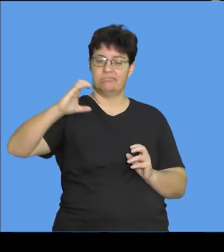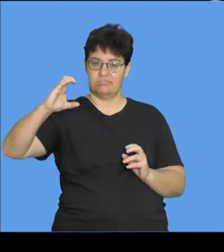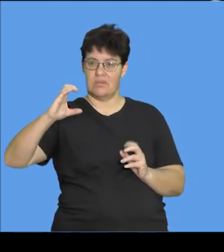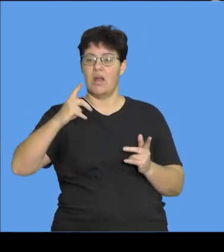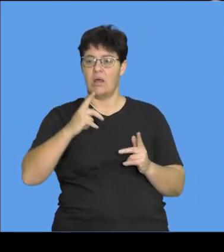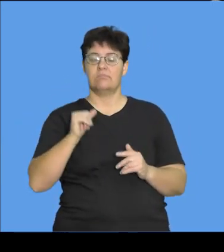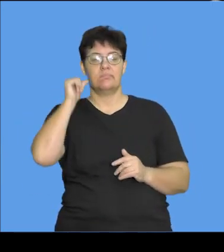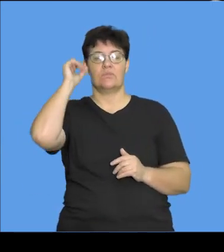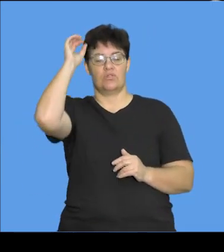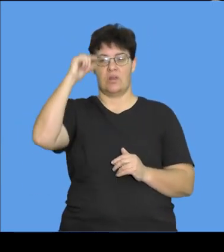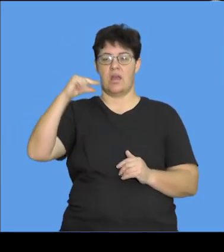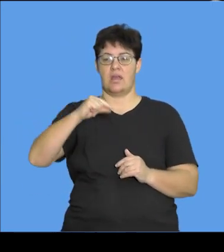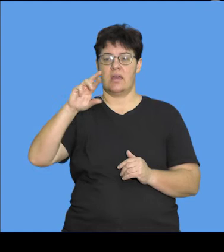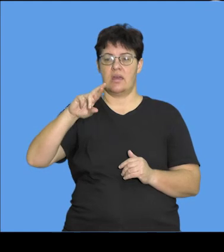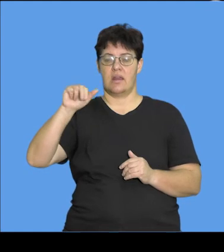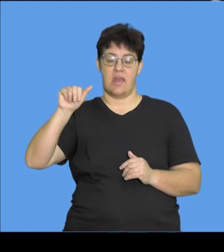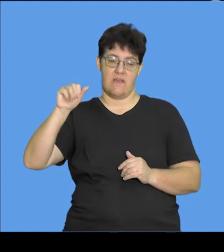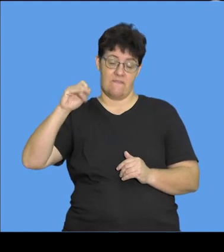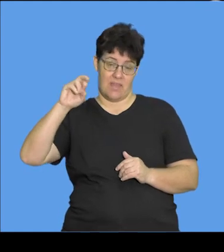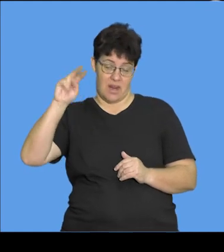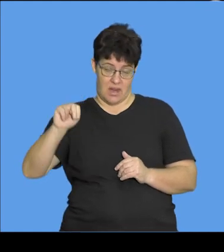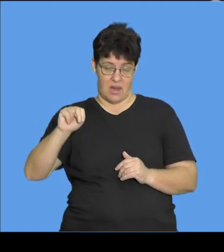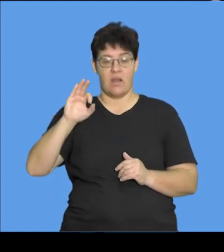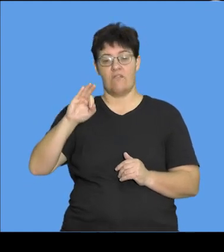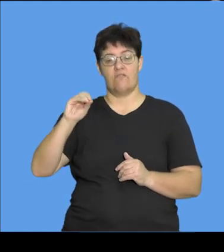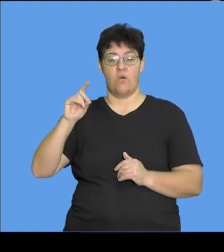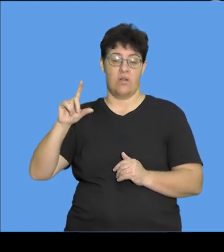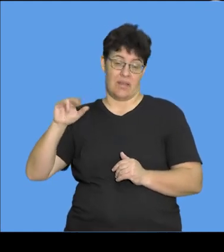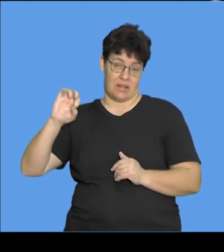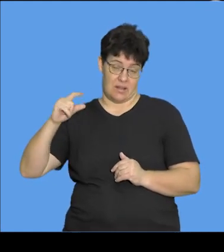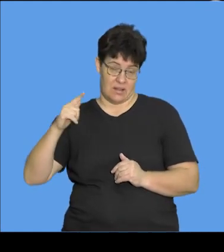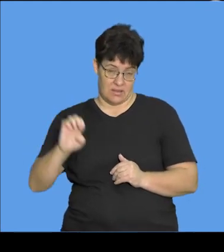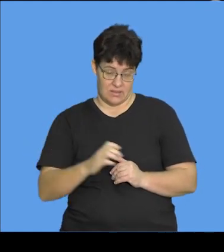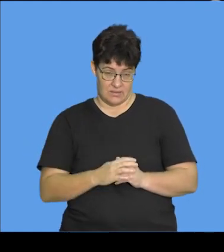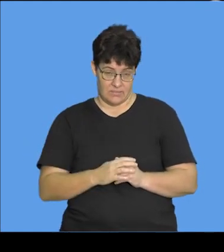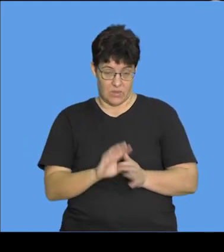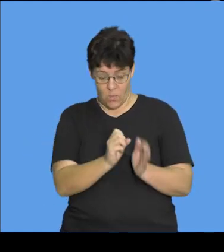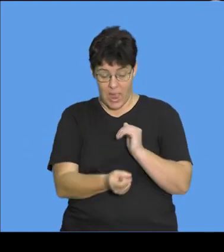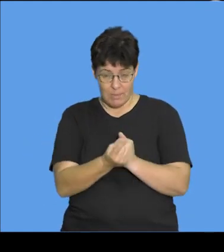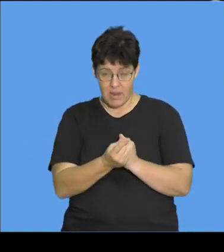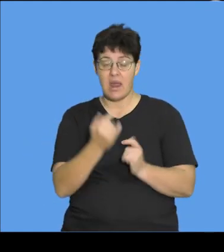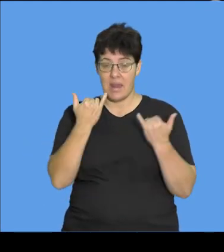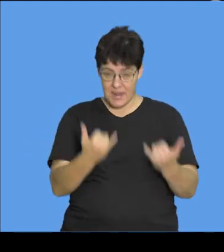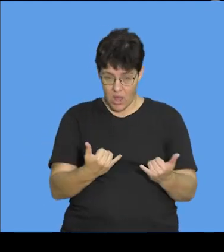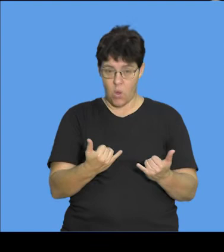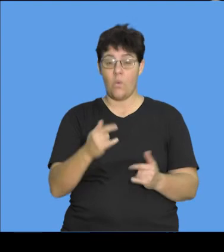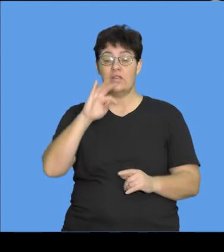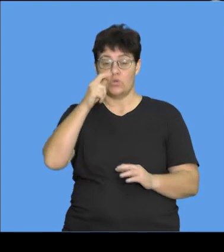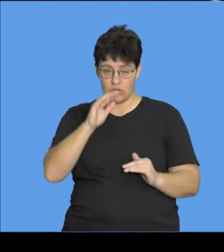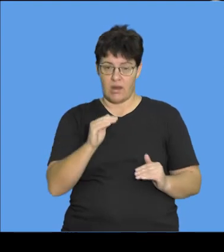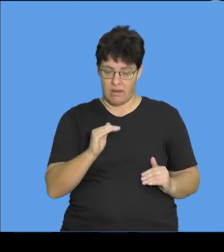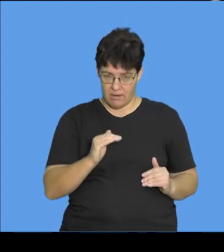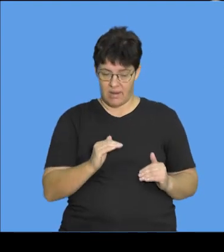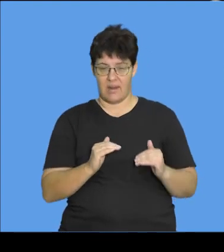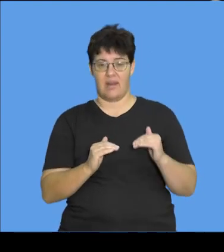mature Graafian follicle. As that occurs, we see that estrogen levels increase, and we can see the